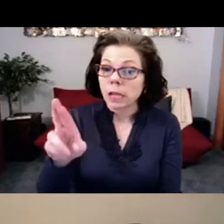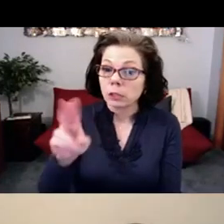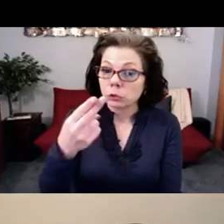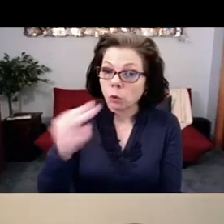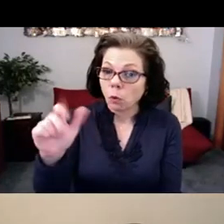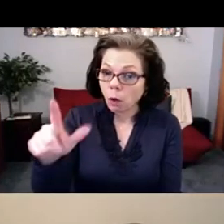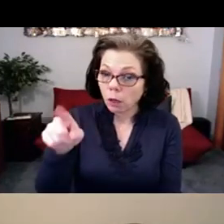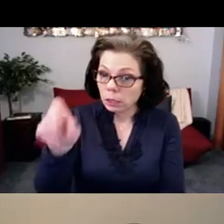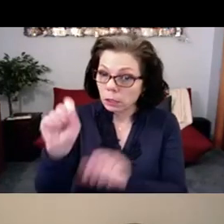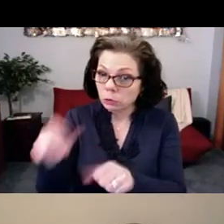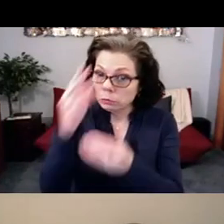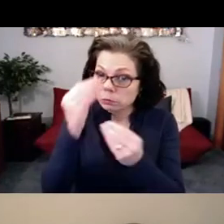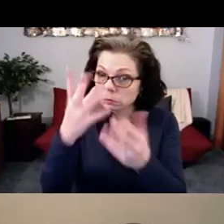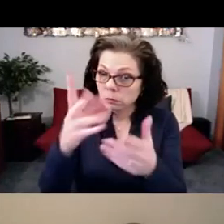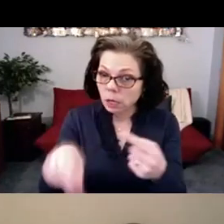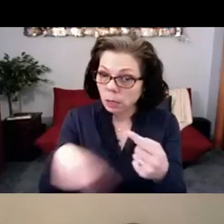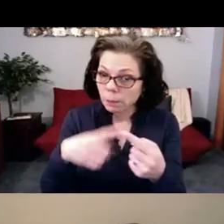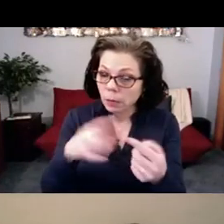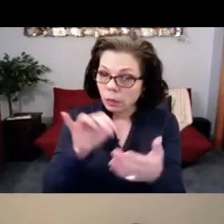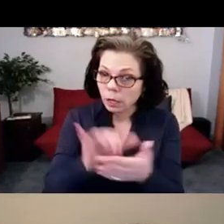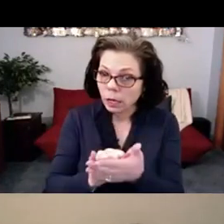know, about the pool testing, the